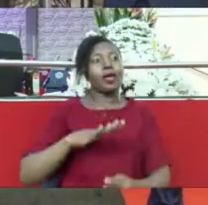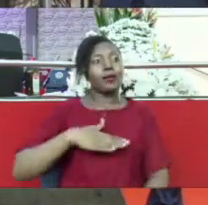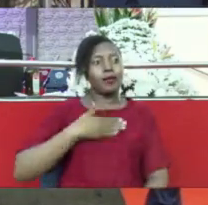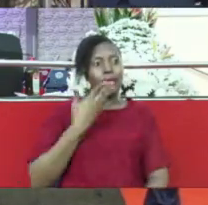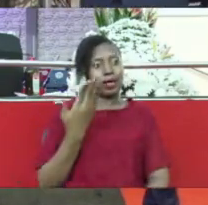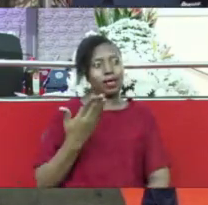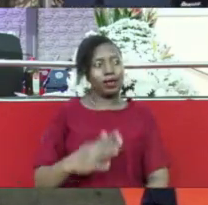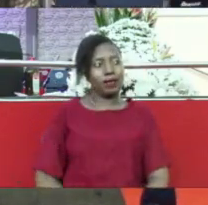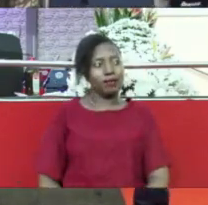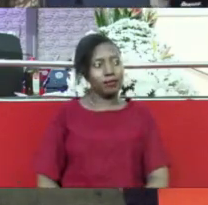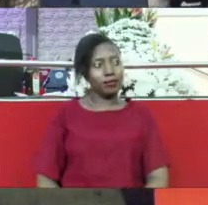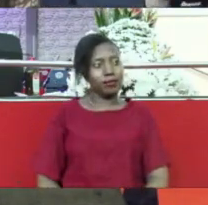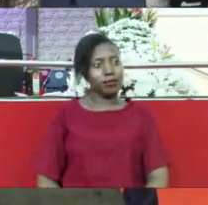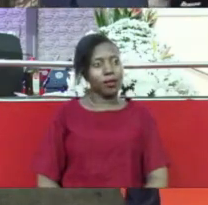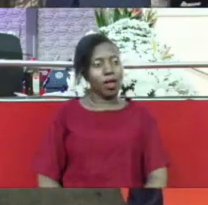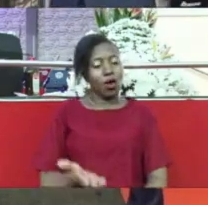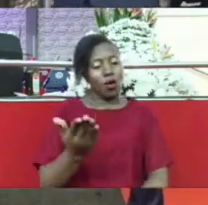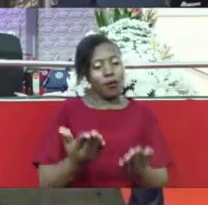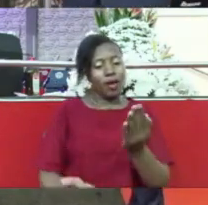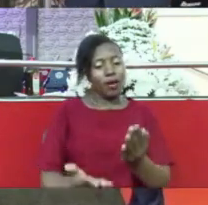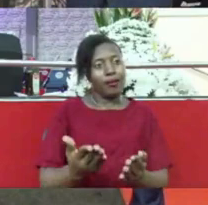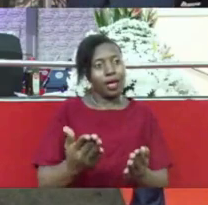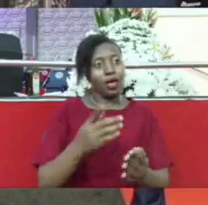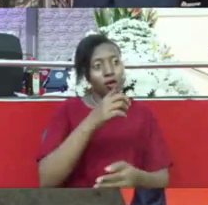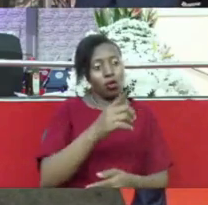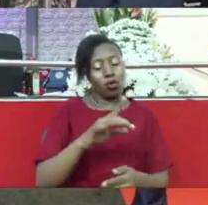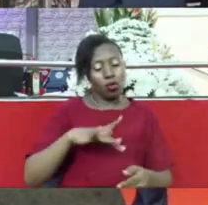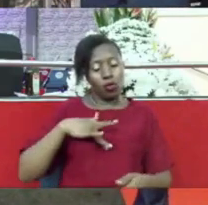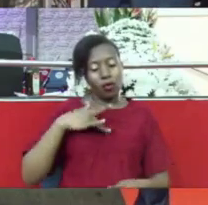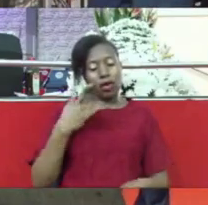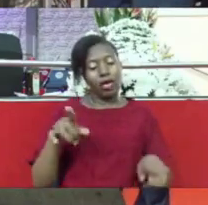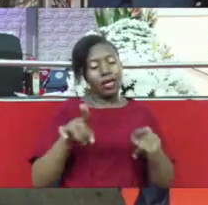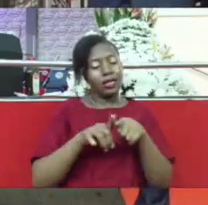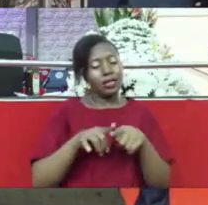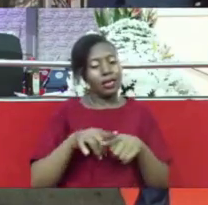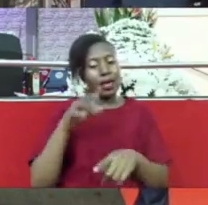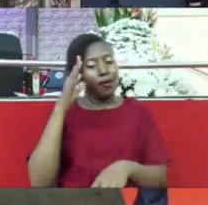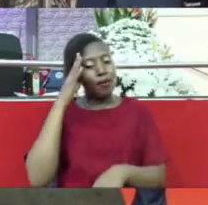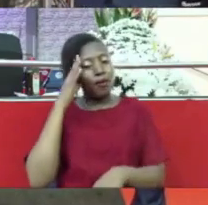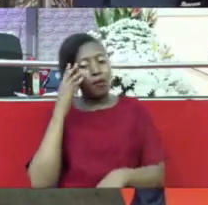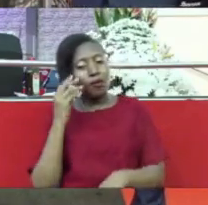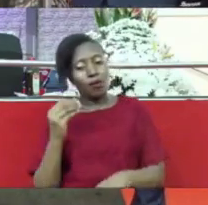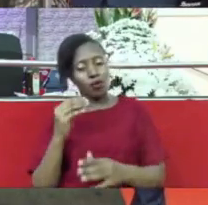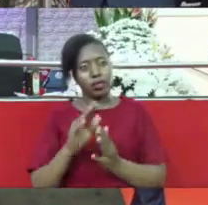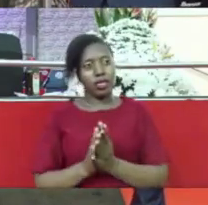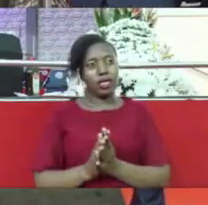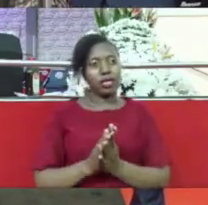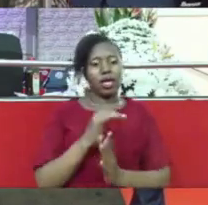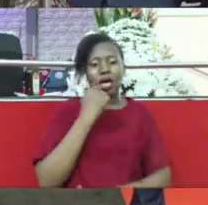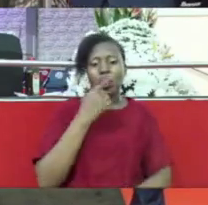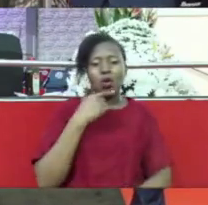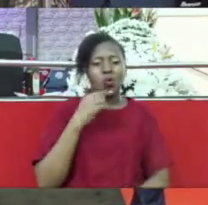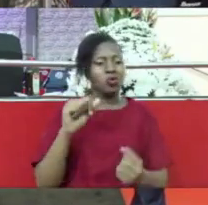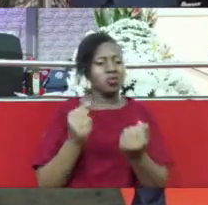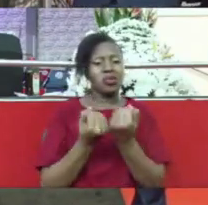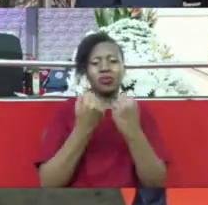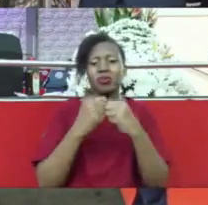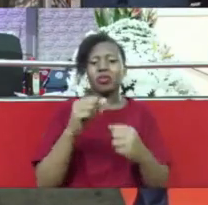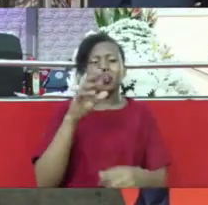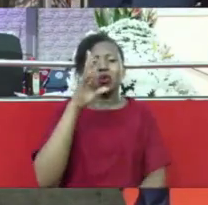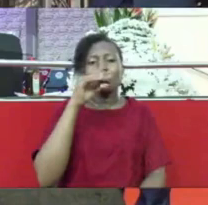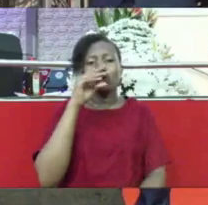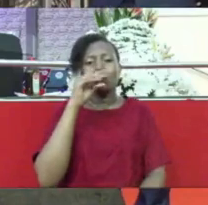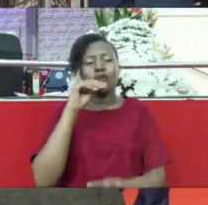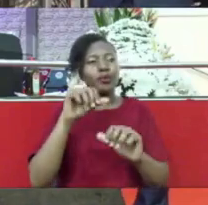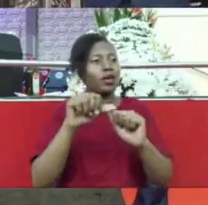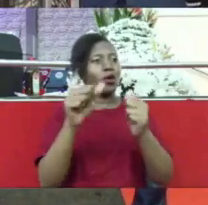even be feeling like Moses of the old. Hata yule Musa wa kitambo. You may be feeling not eloquent. Unajihisi wewe hauwezi ongea vizuri. You are